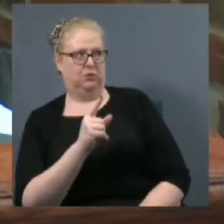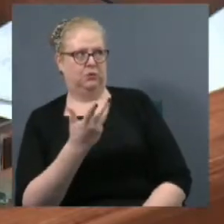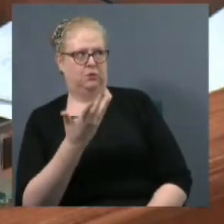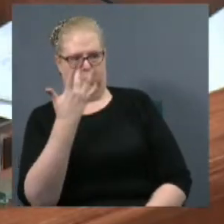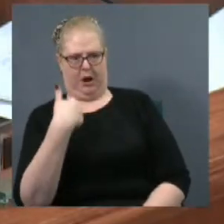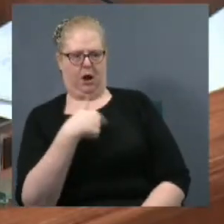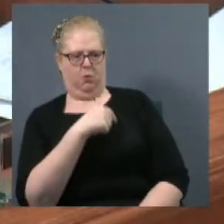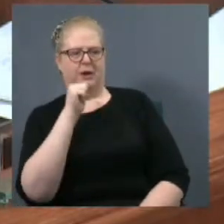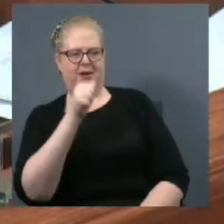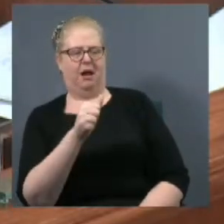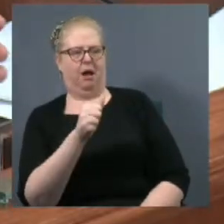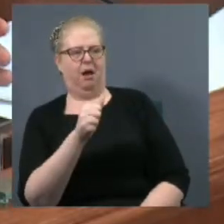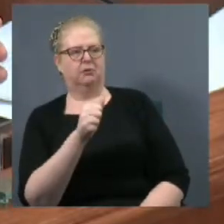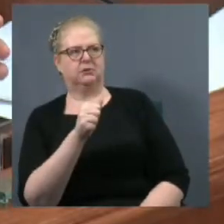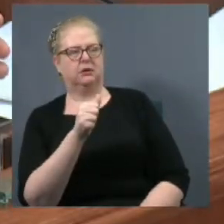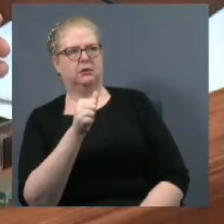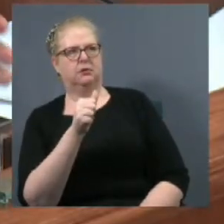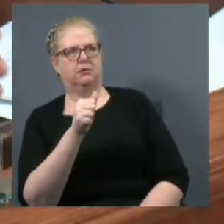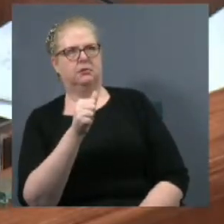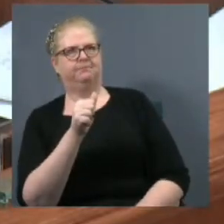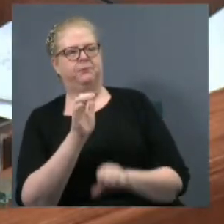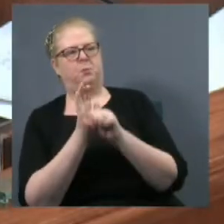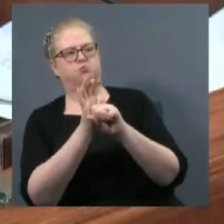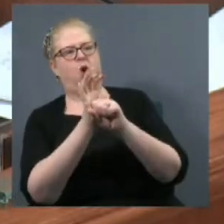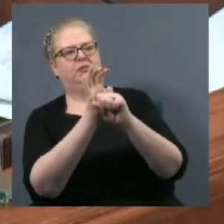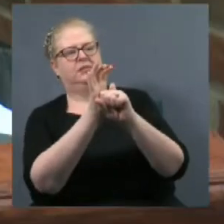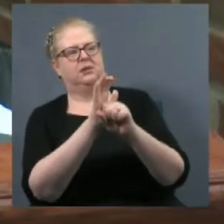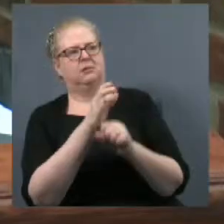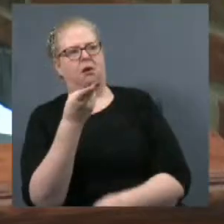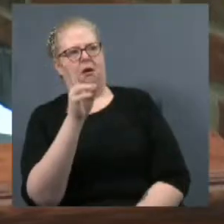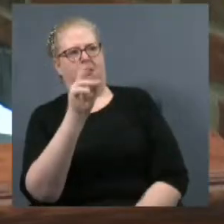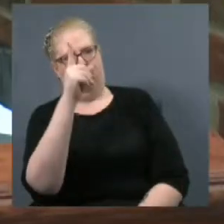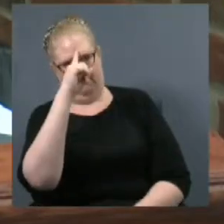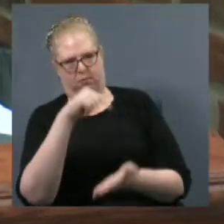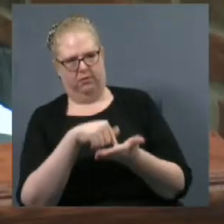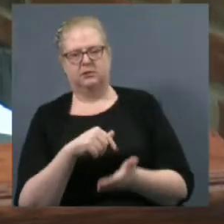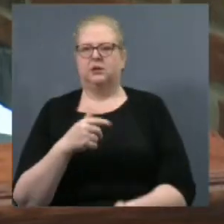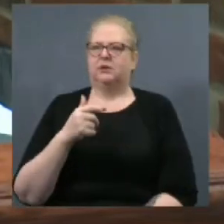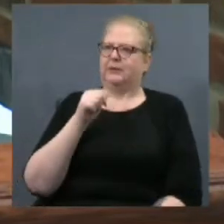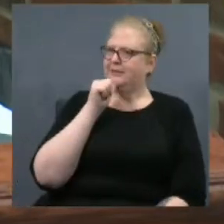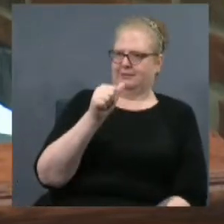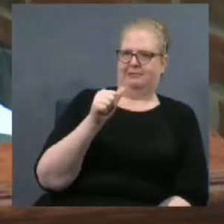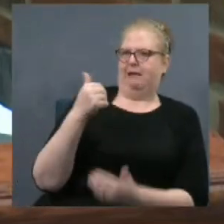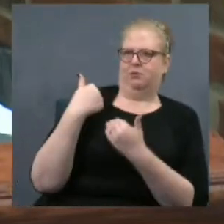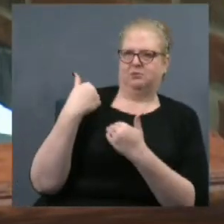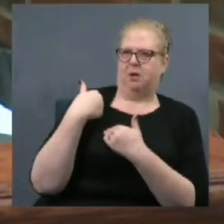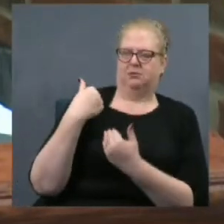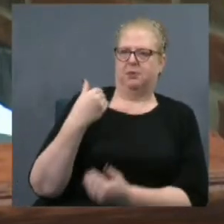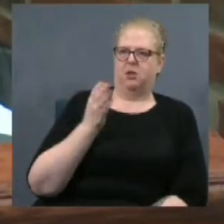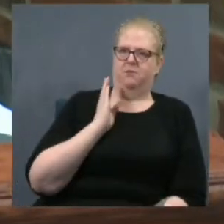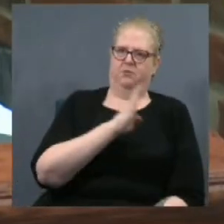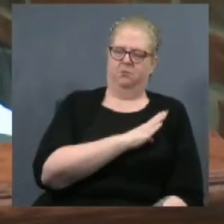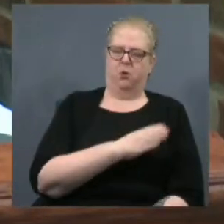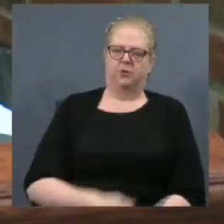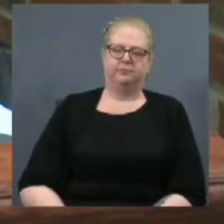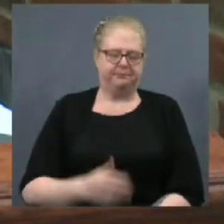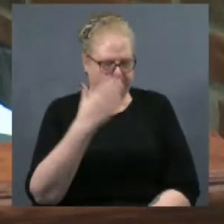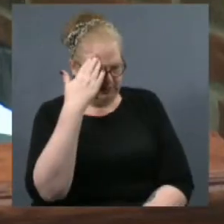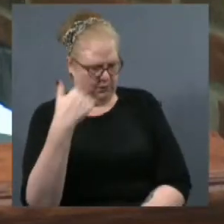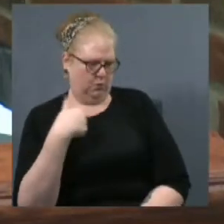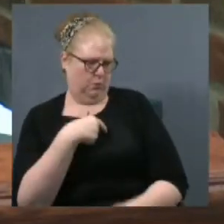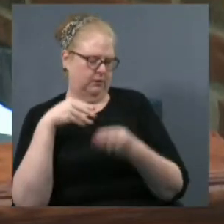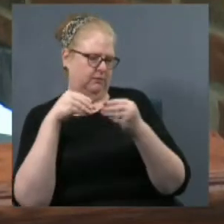press. I tried to make clear that it's I for. know, and so we spent an hour and a half last week, and we'll spend another